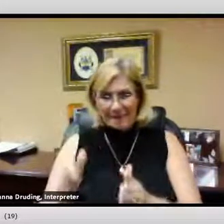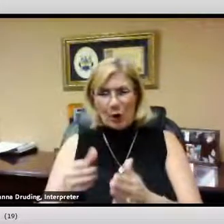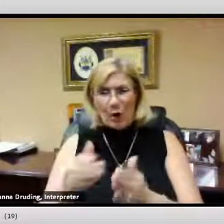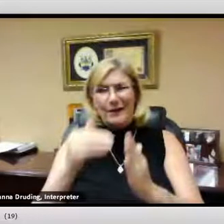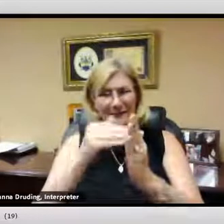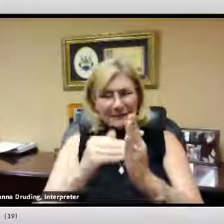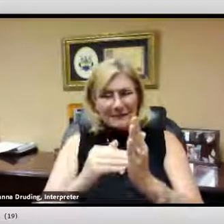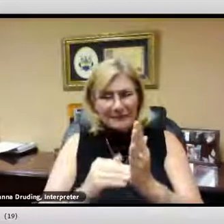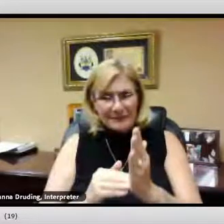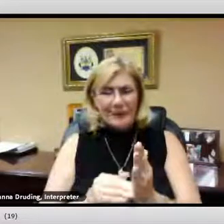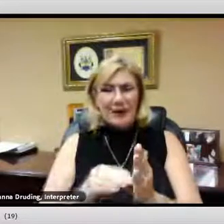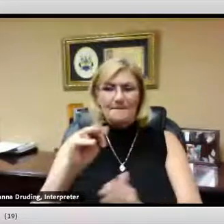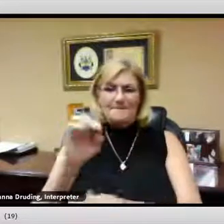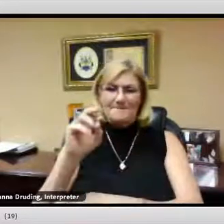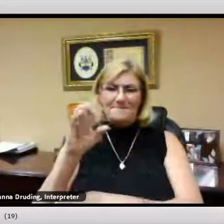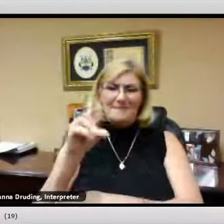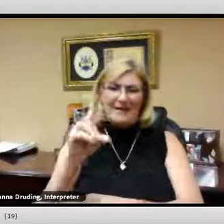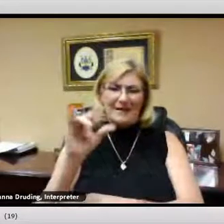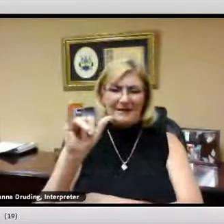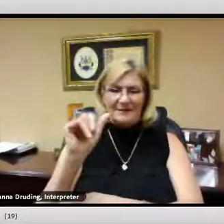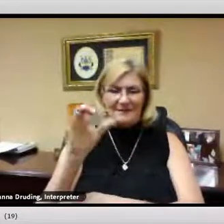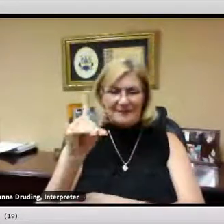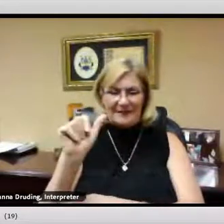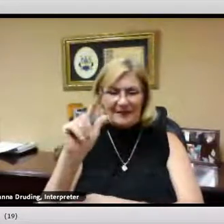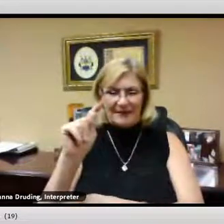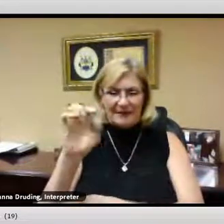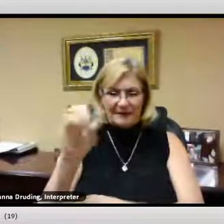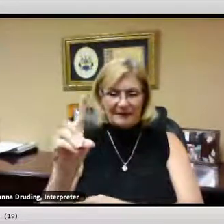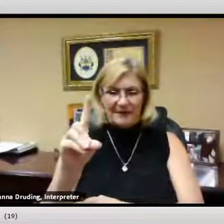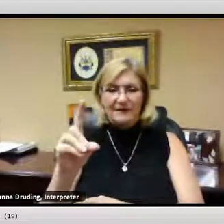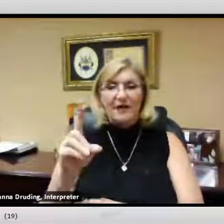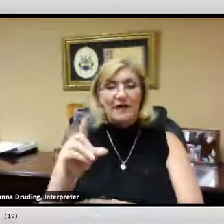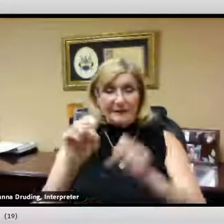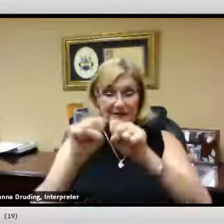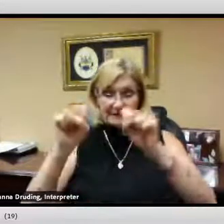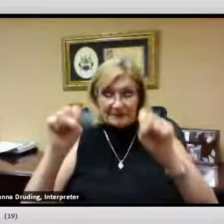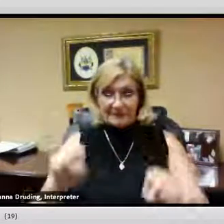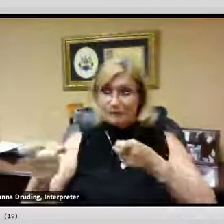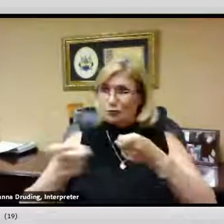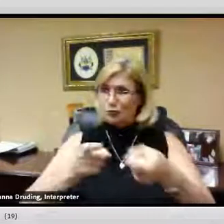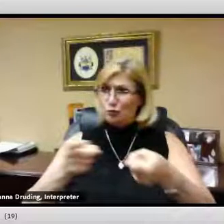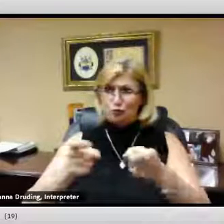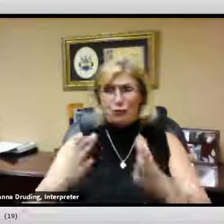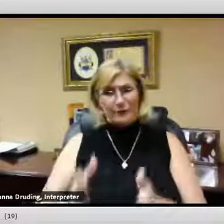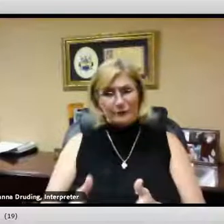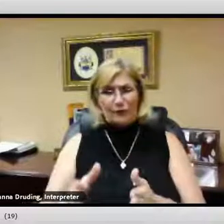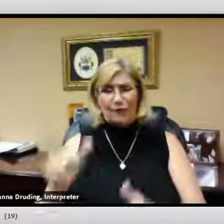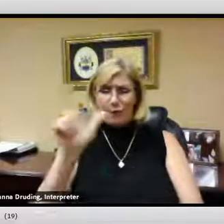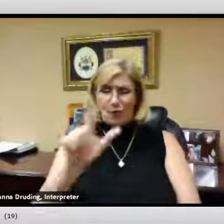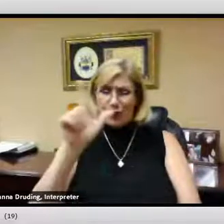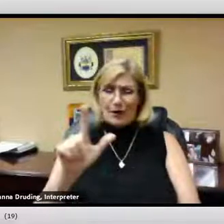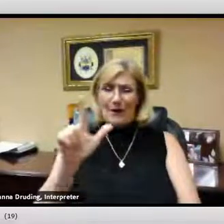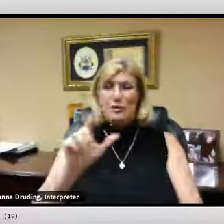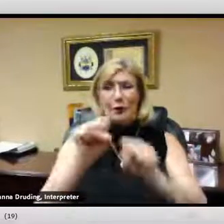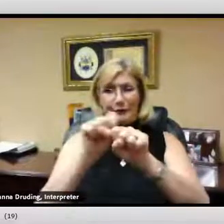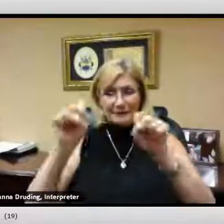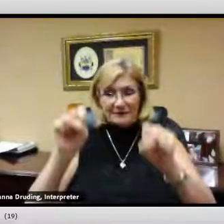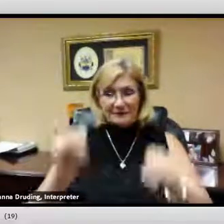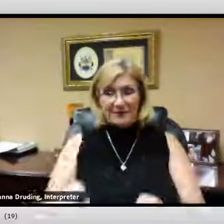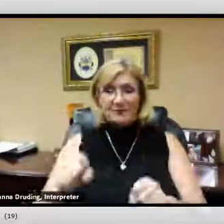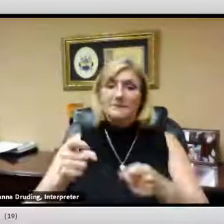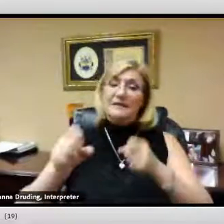consider themselves metadata librarians. Um, Assistant Director of Technical Services for Library Systems. That's a mouthful.